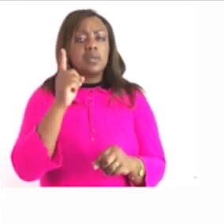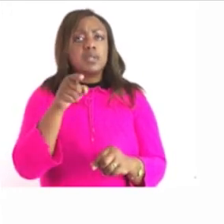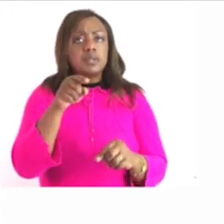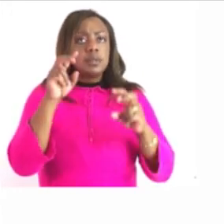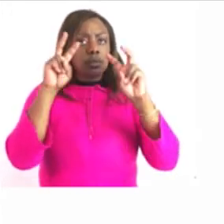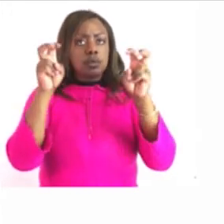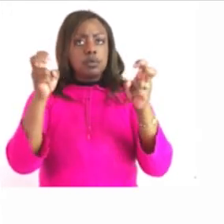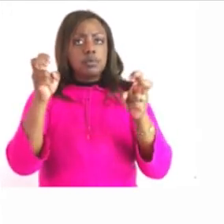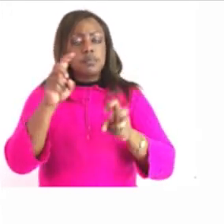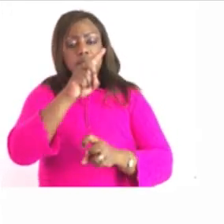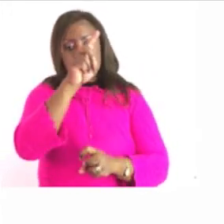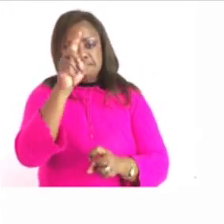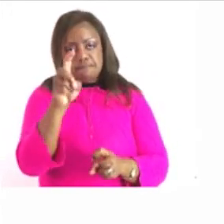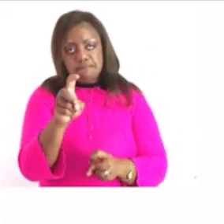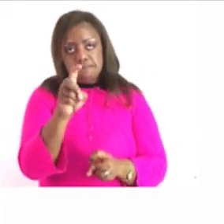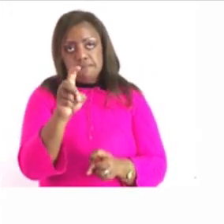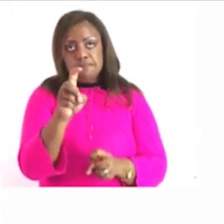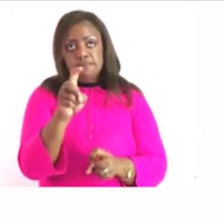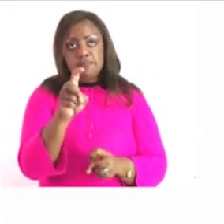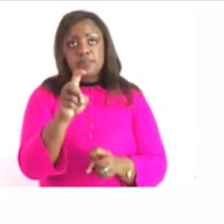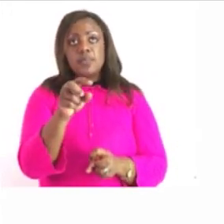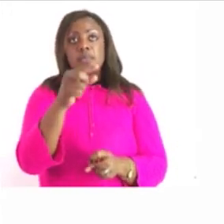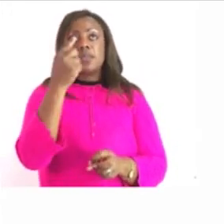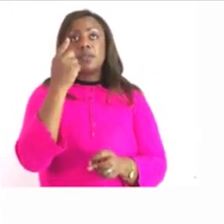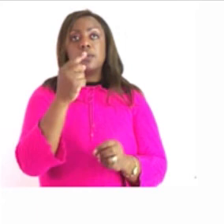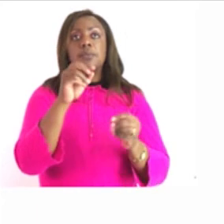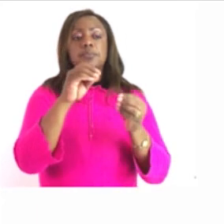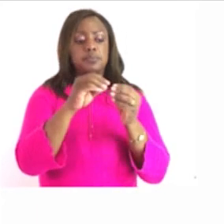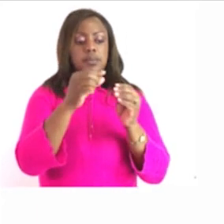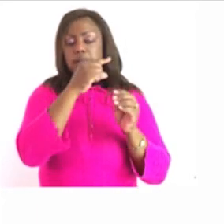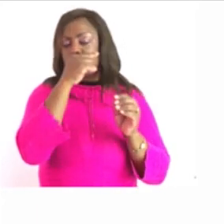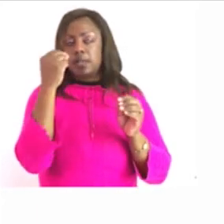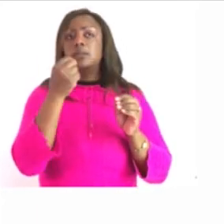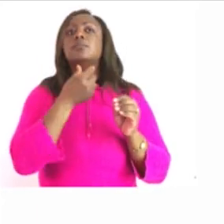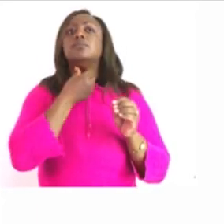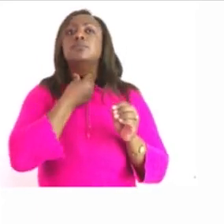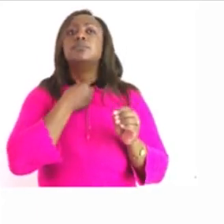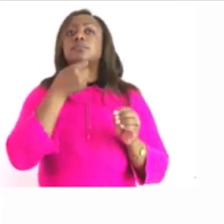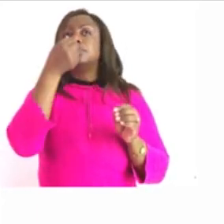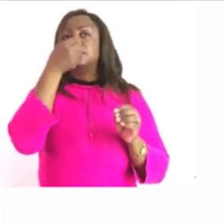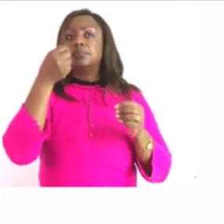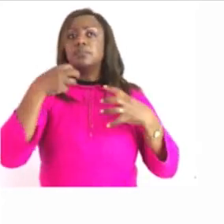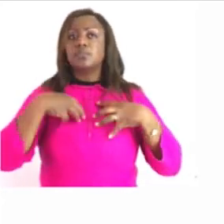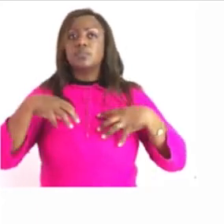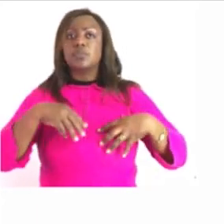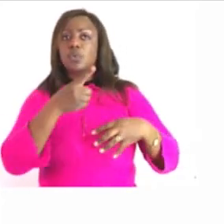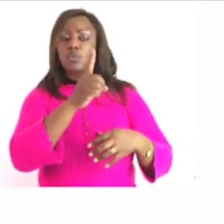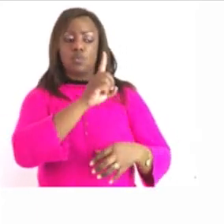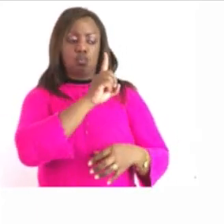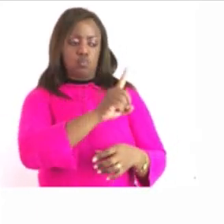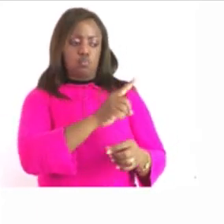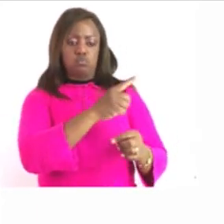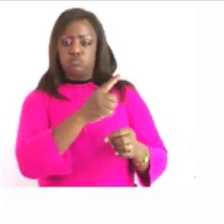you to identify and label parts of the breathing system. Okay, we are having them 1 up to 16. We have looked at them already,